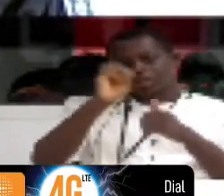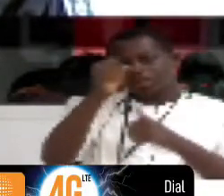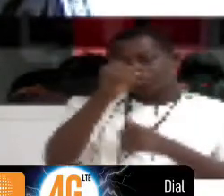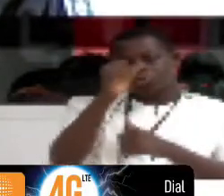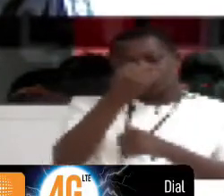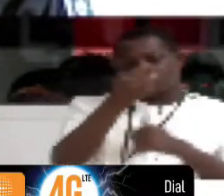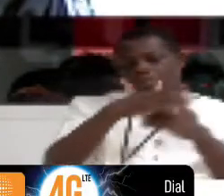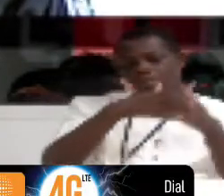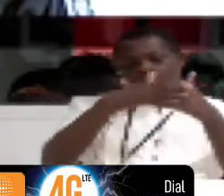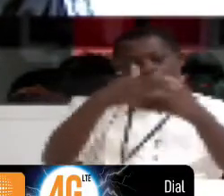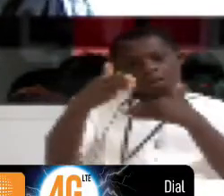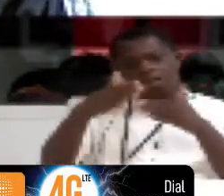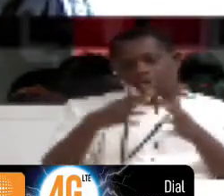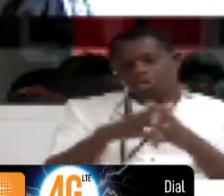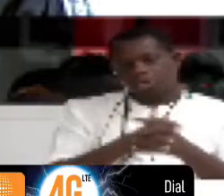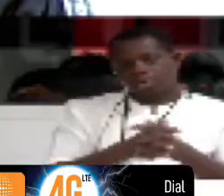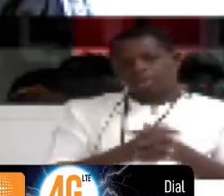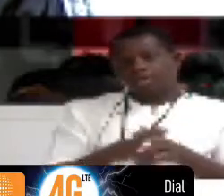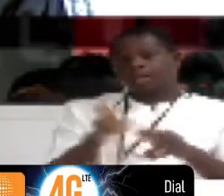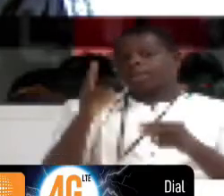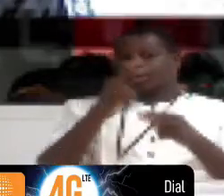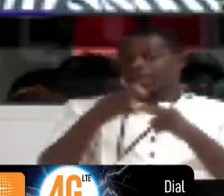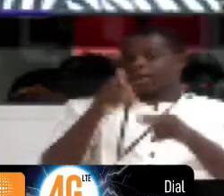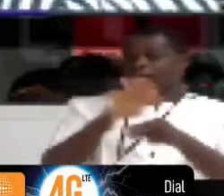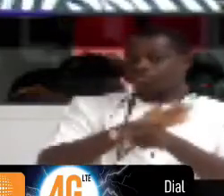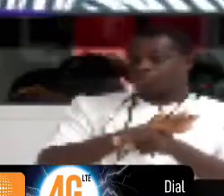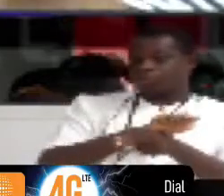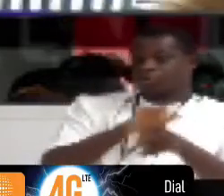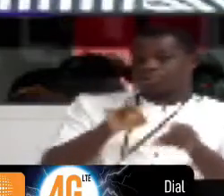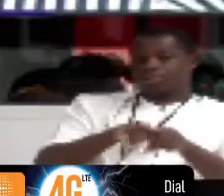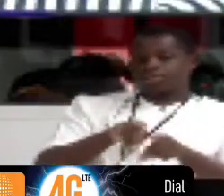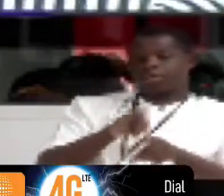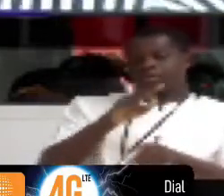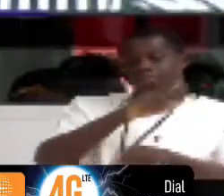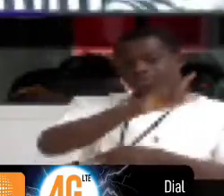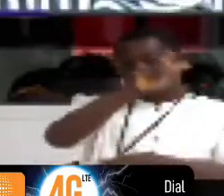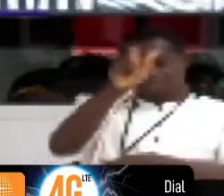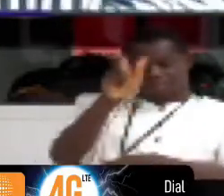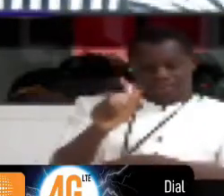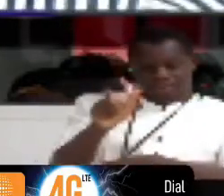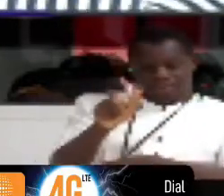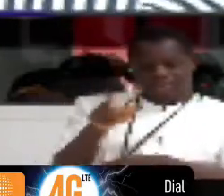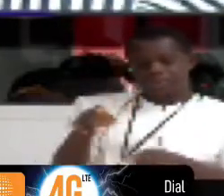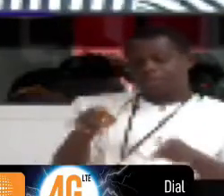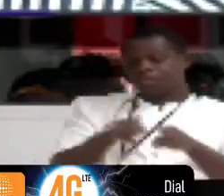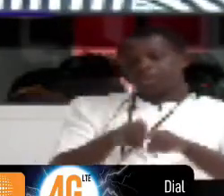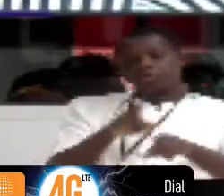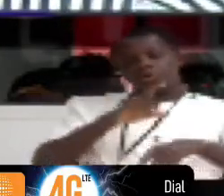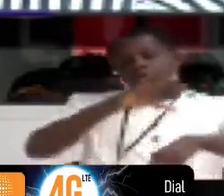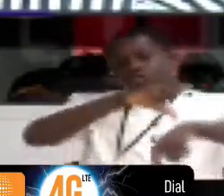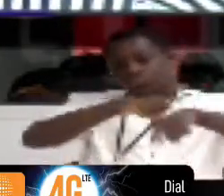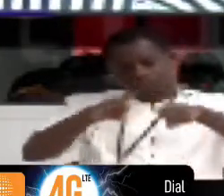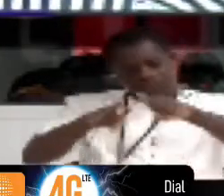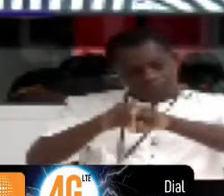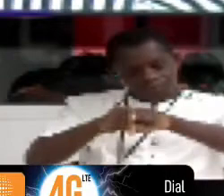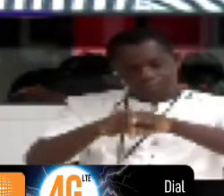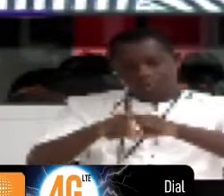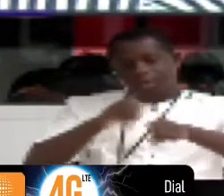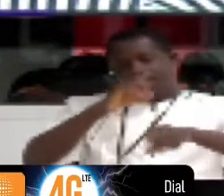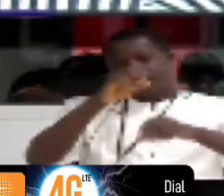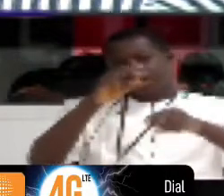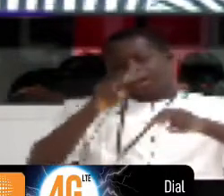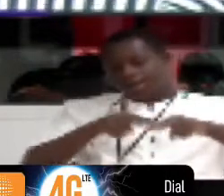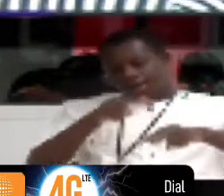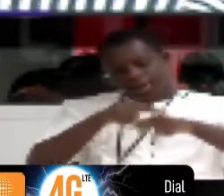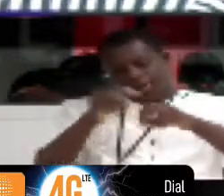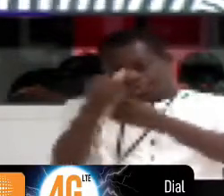mamman kan bakele. And mind you, the victim was restrained the same way as yours was in your vehicle. And isi akilo tuko wumari fanang